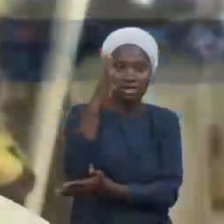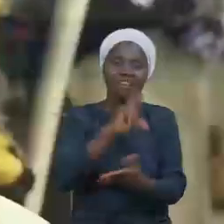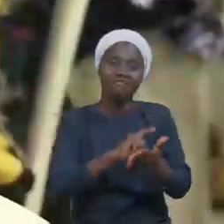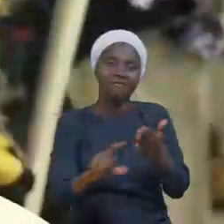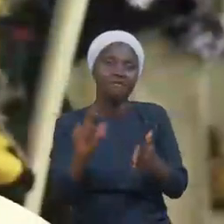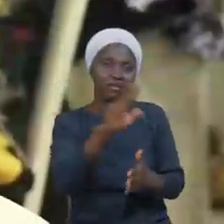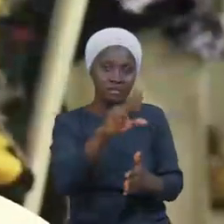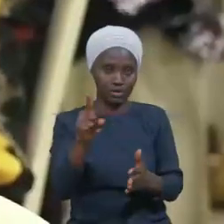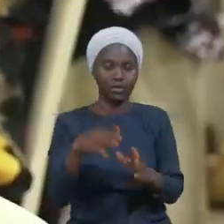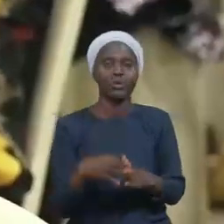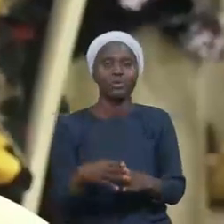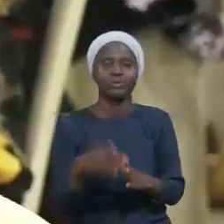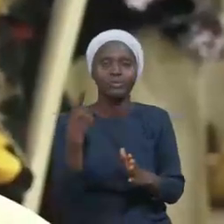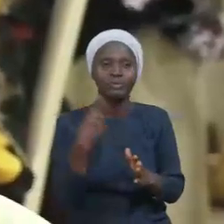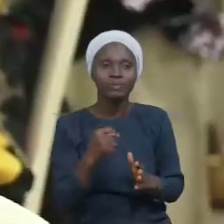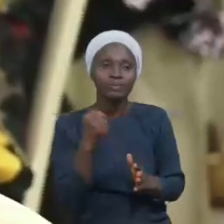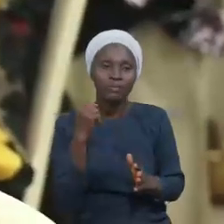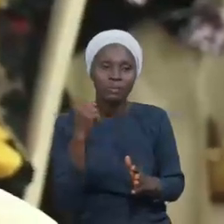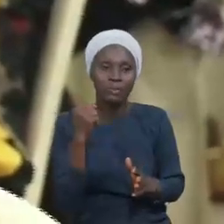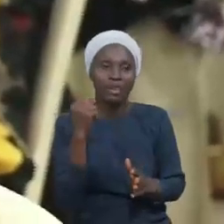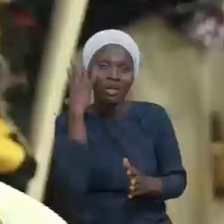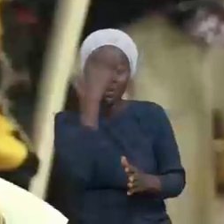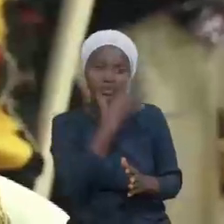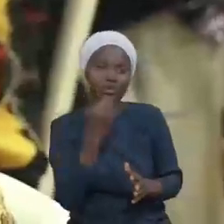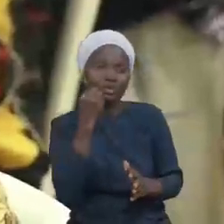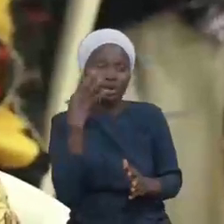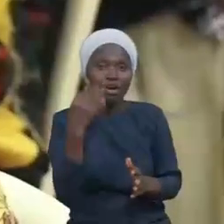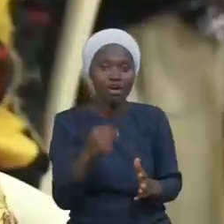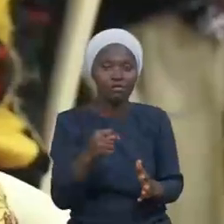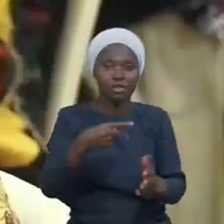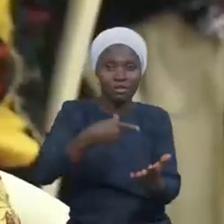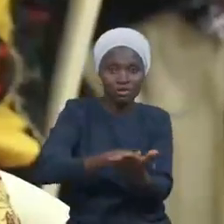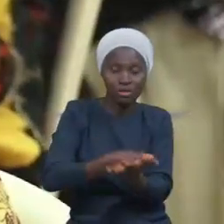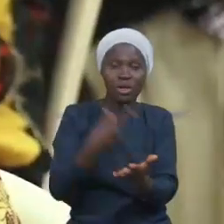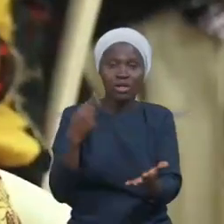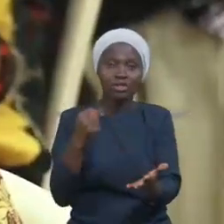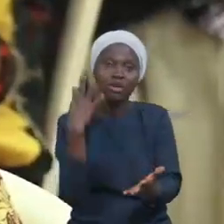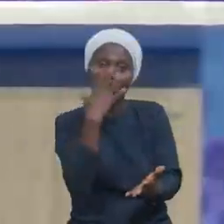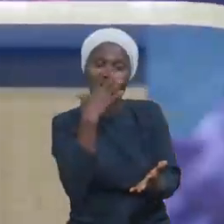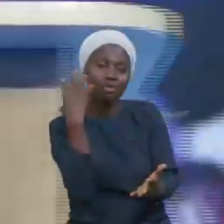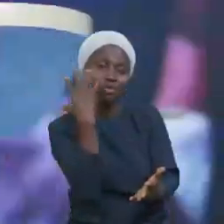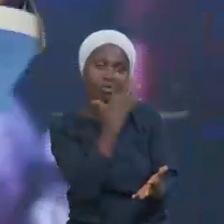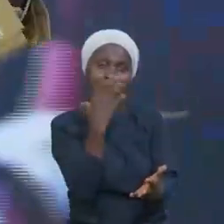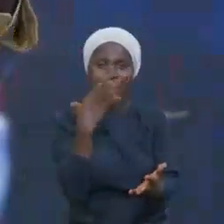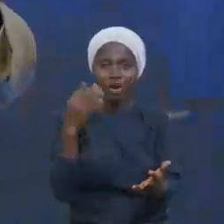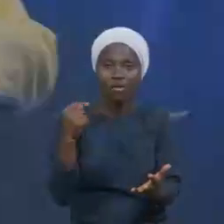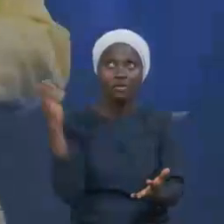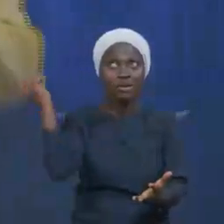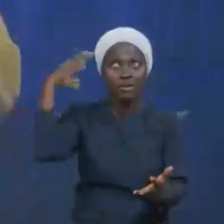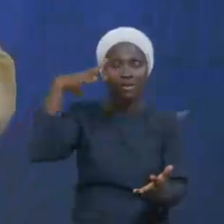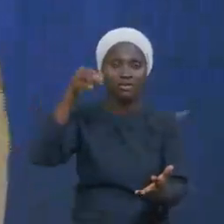the beauty of the gospel, the glory of the grace of God. Him